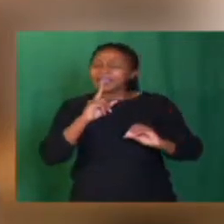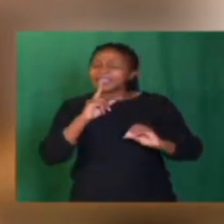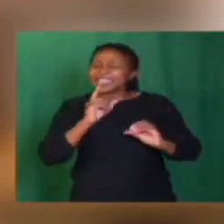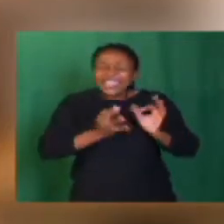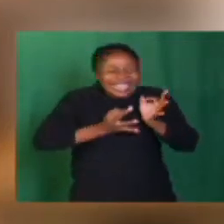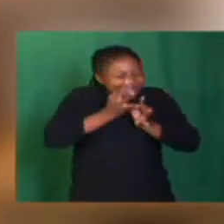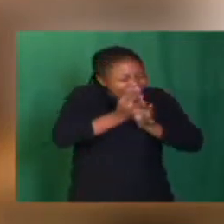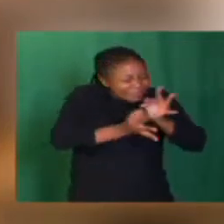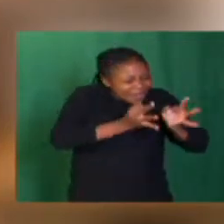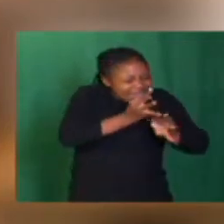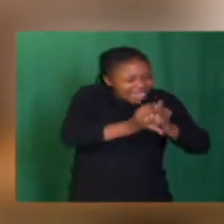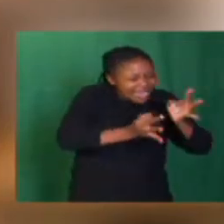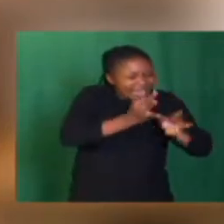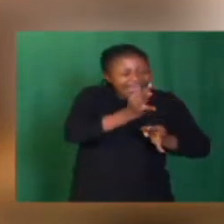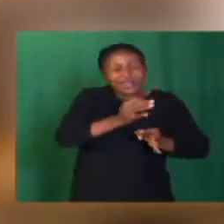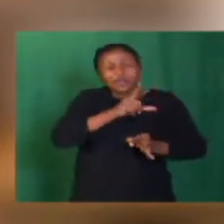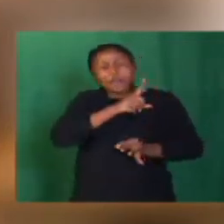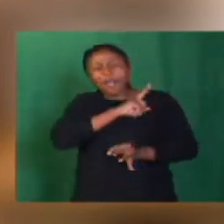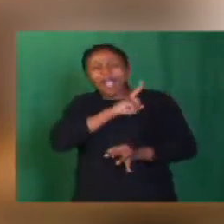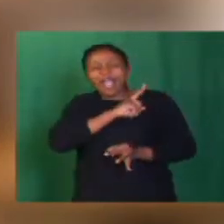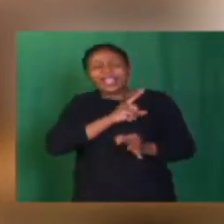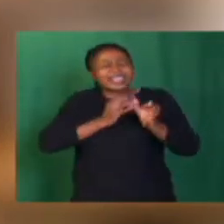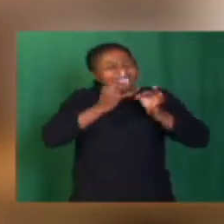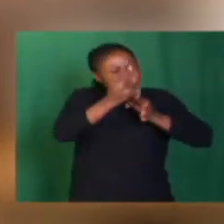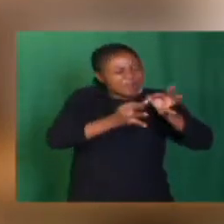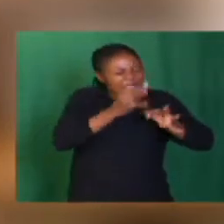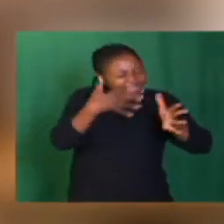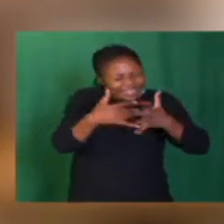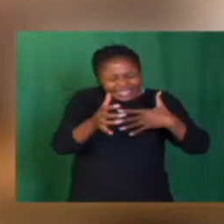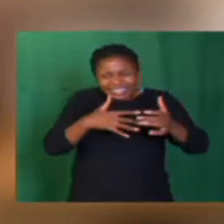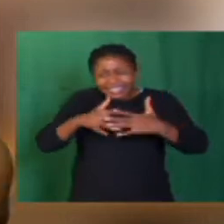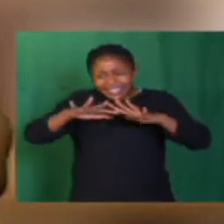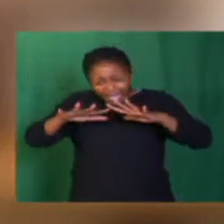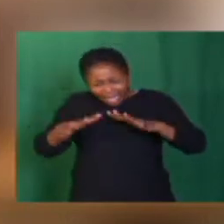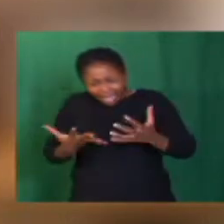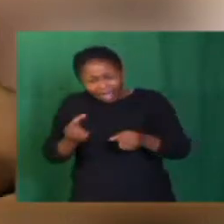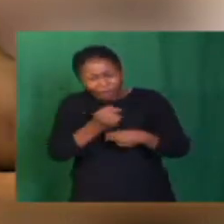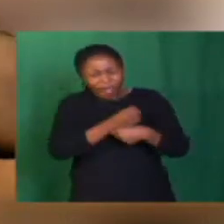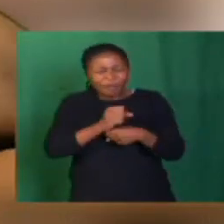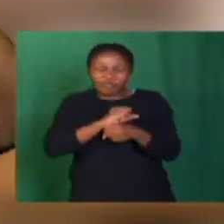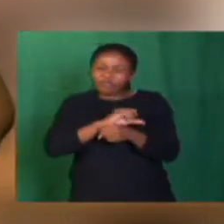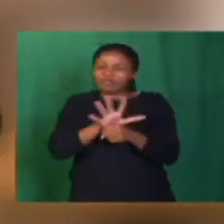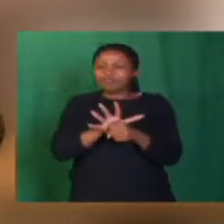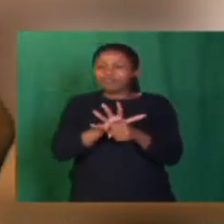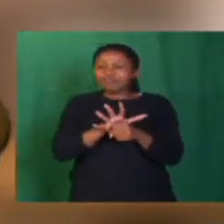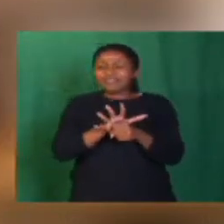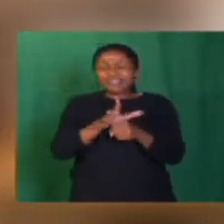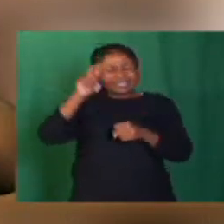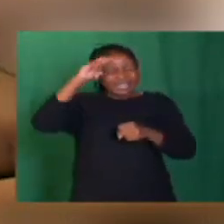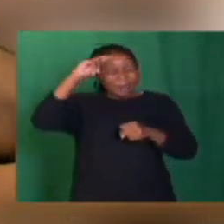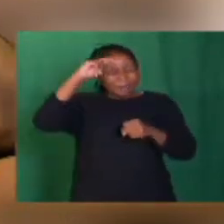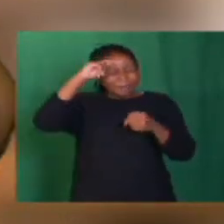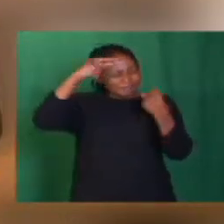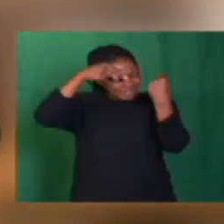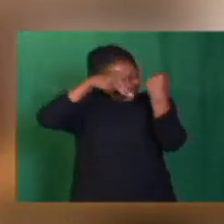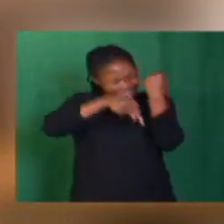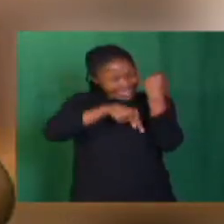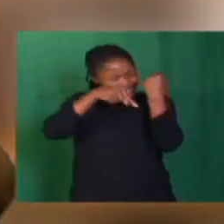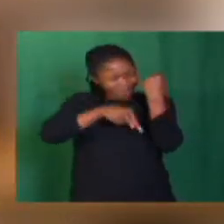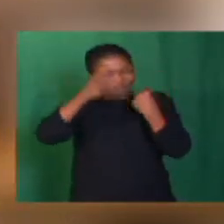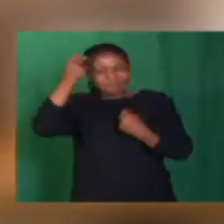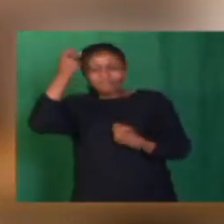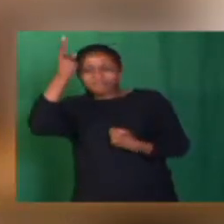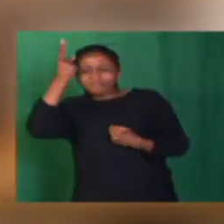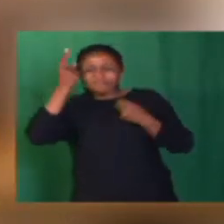you? Why are you saying that you do not like the situation that you are in right now? Build in your thoughts, build in your idea